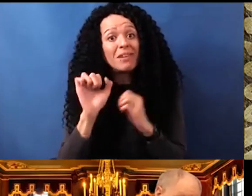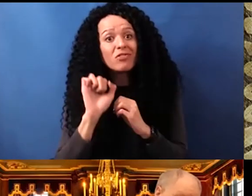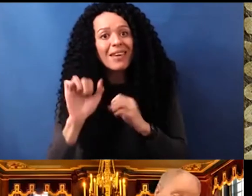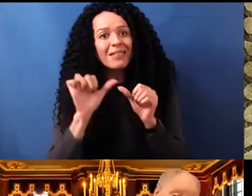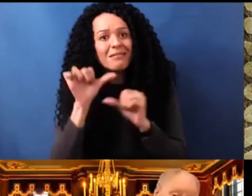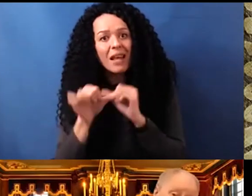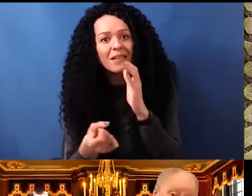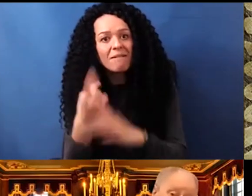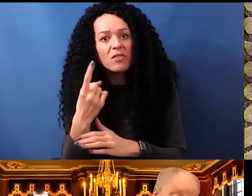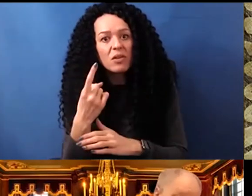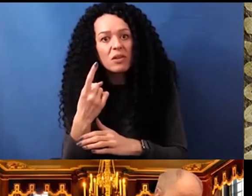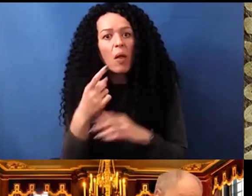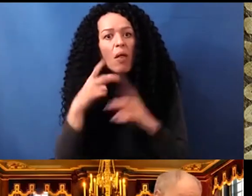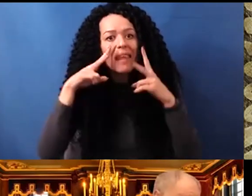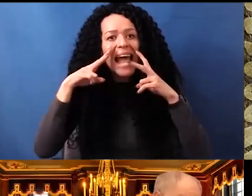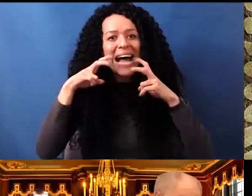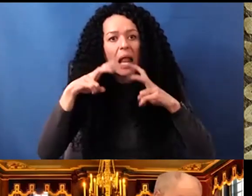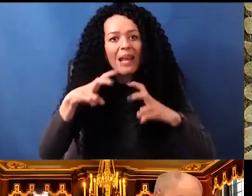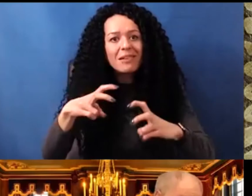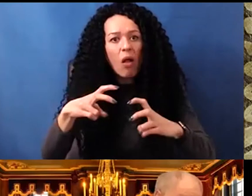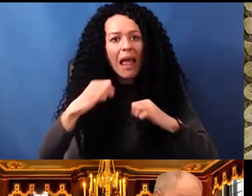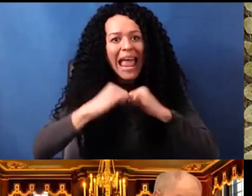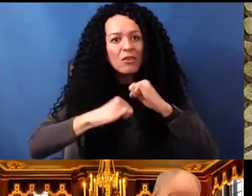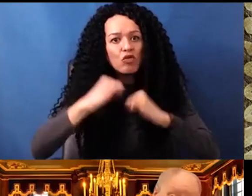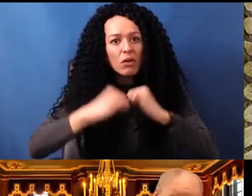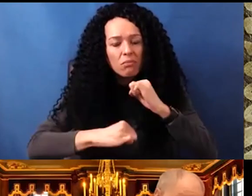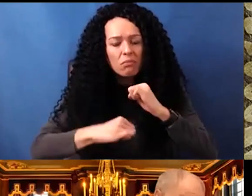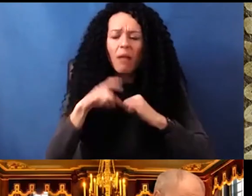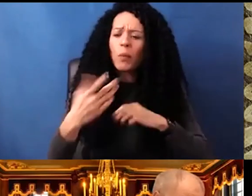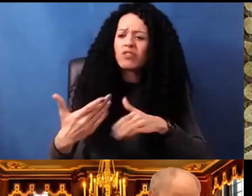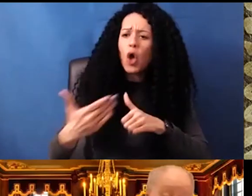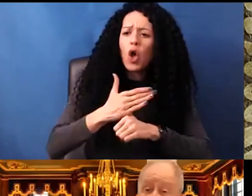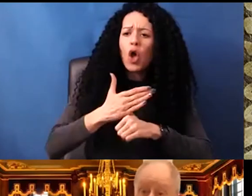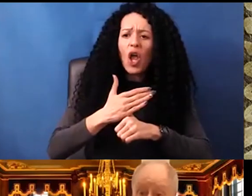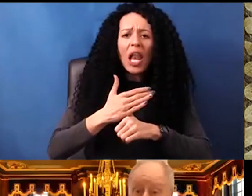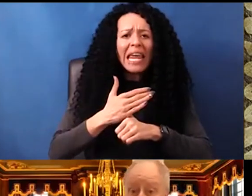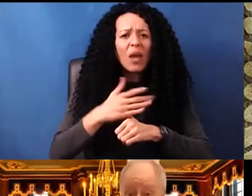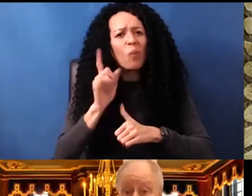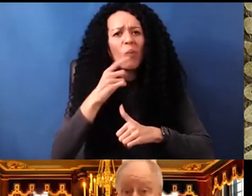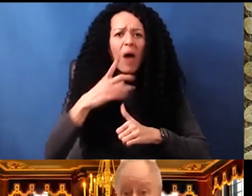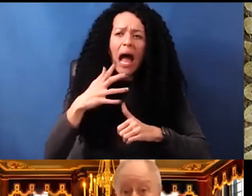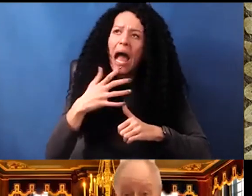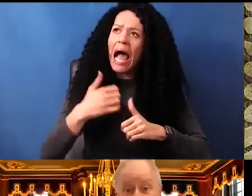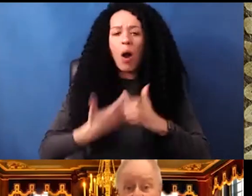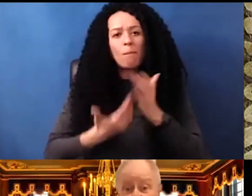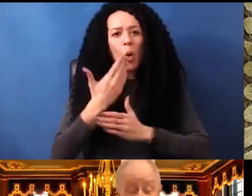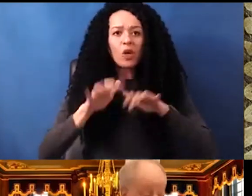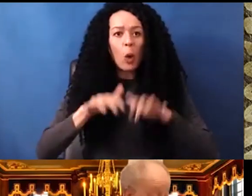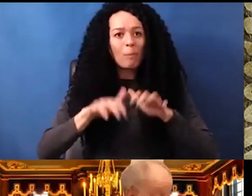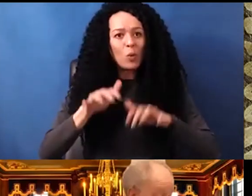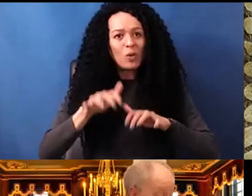invention, the analytical engine, which was an early forerunner of our modern